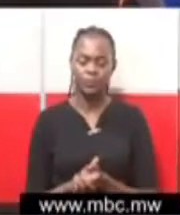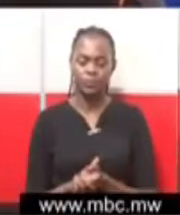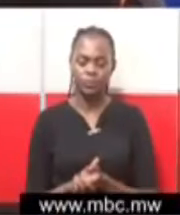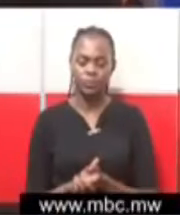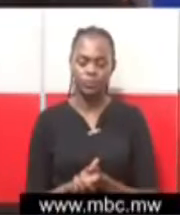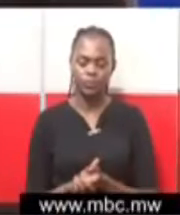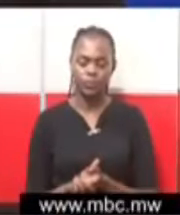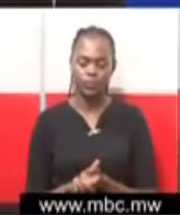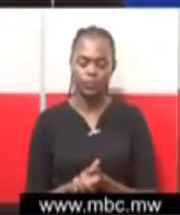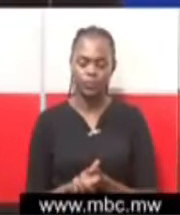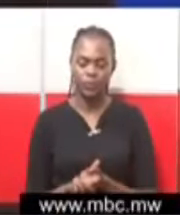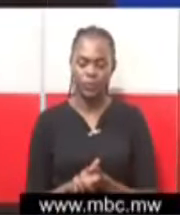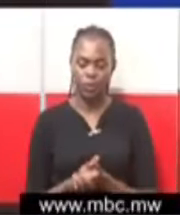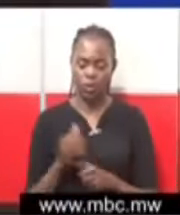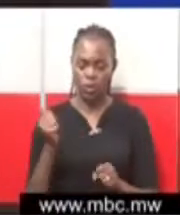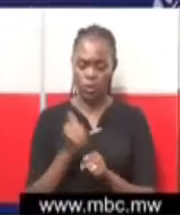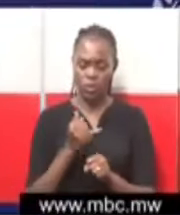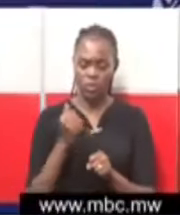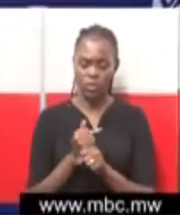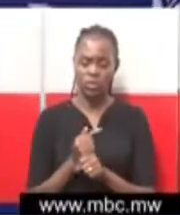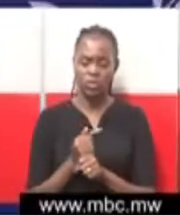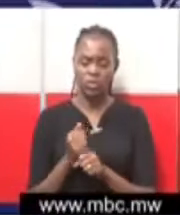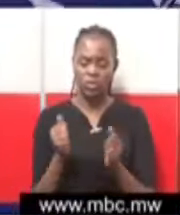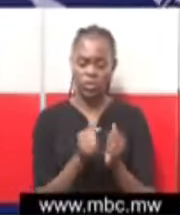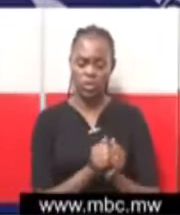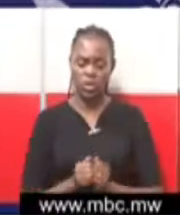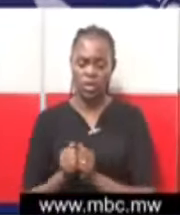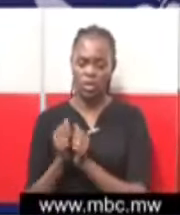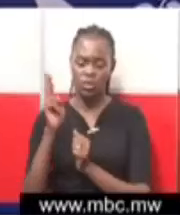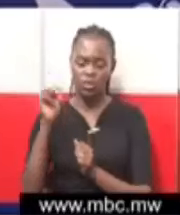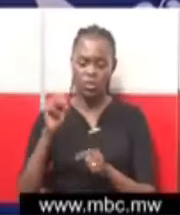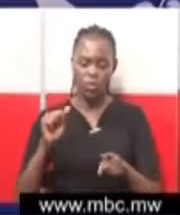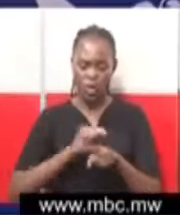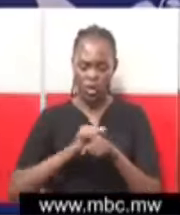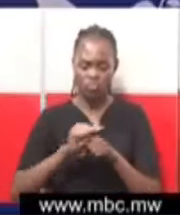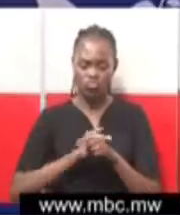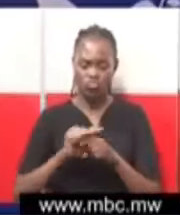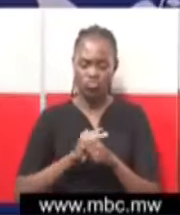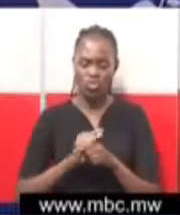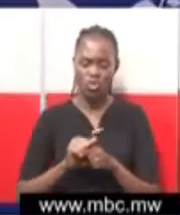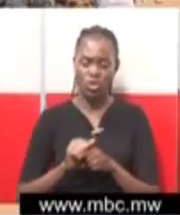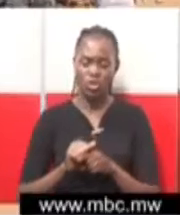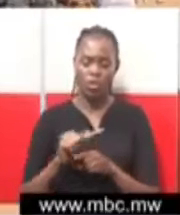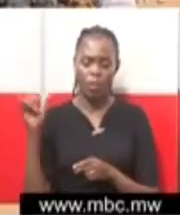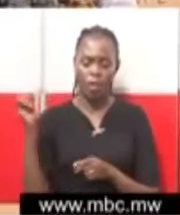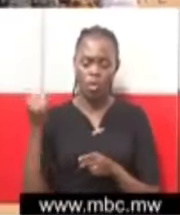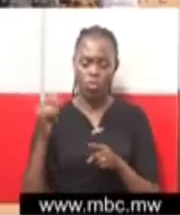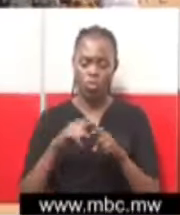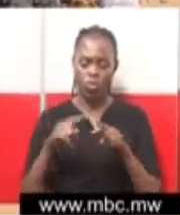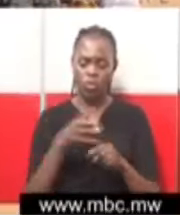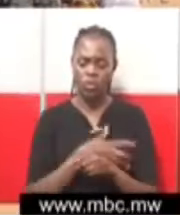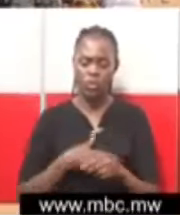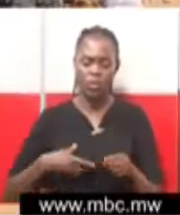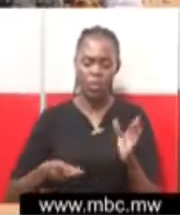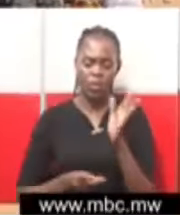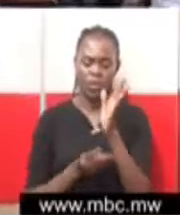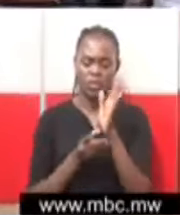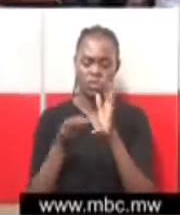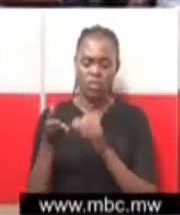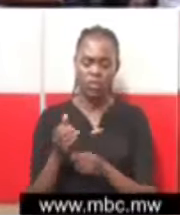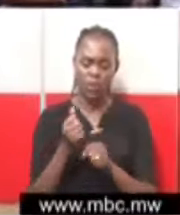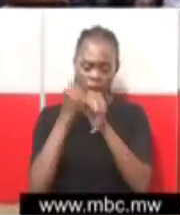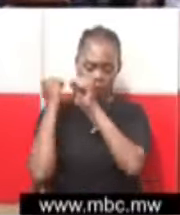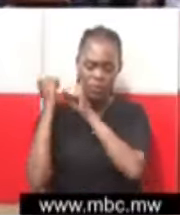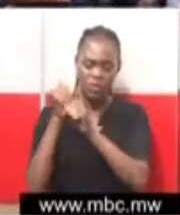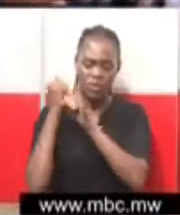Unity Commission is working with UN Malawi in training youths and women on peace building in the border districts such as Kota